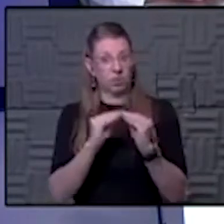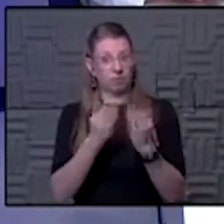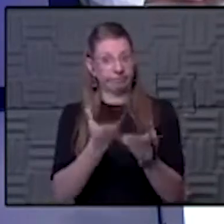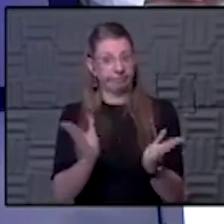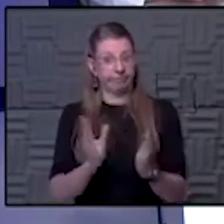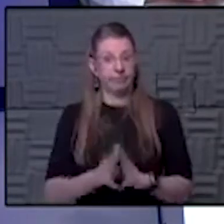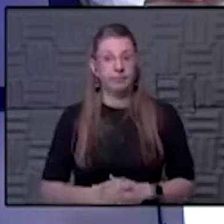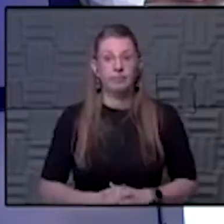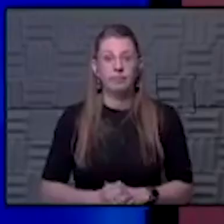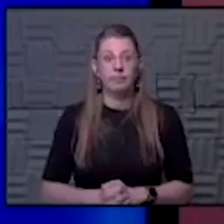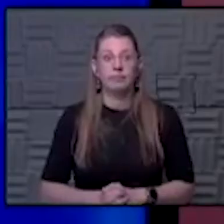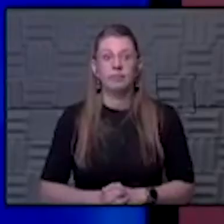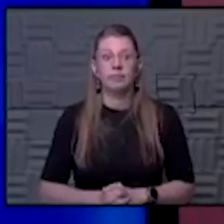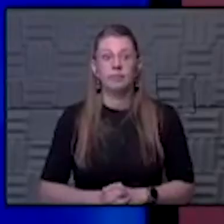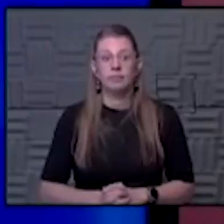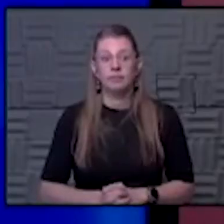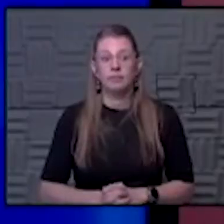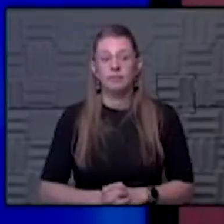there.